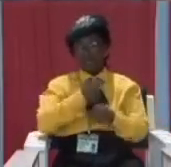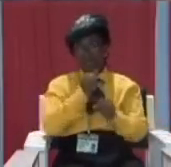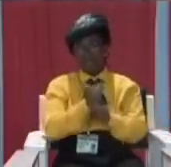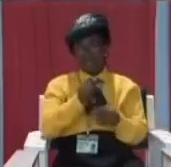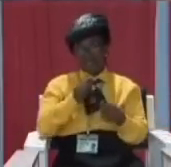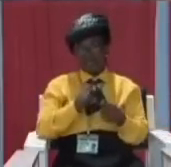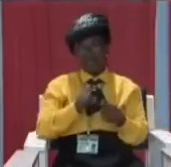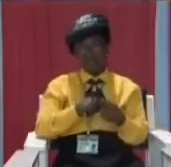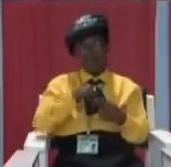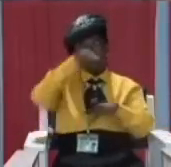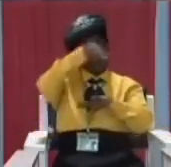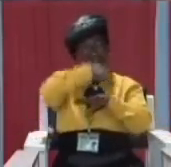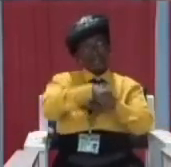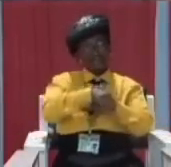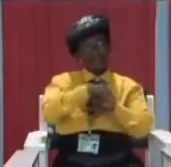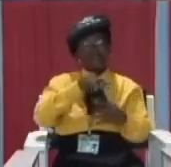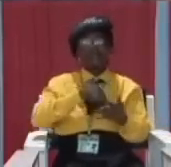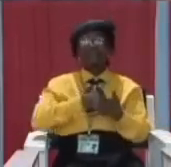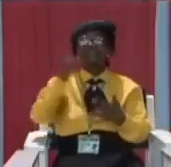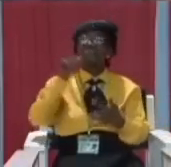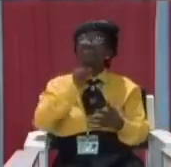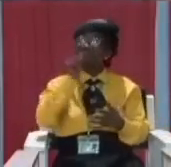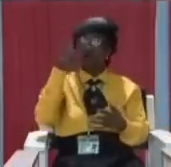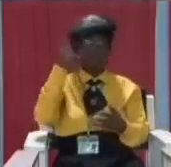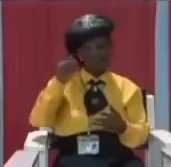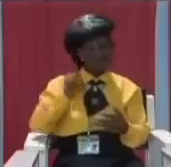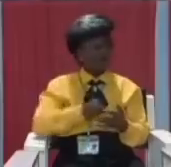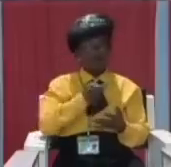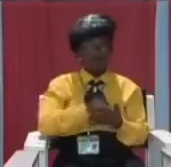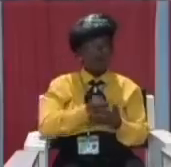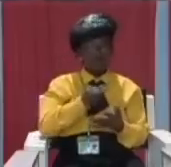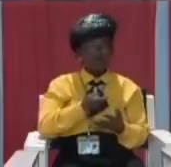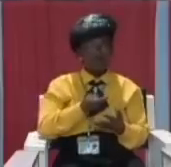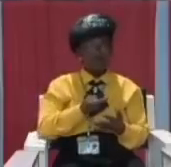is not for those who have not given their life to Jesus Christ alone.